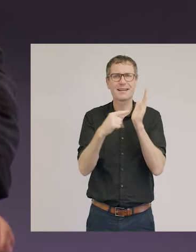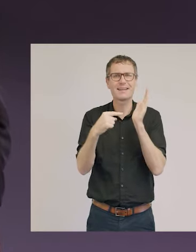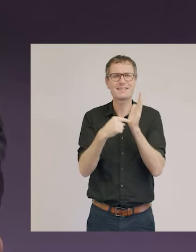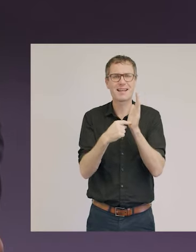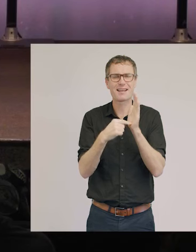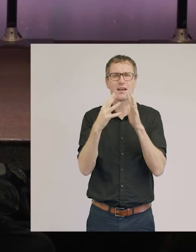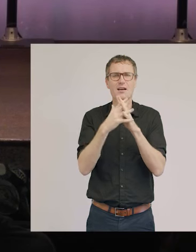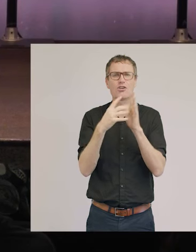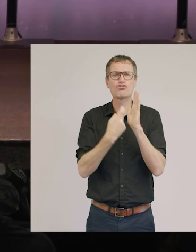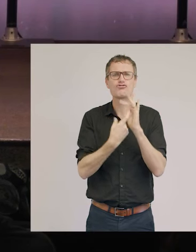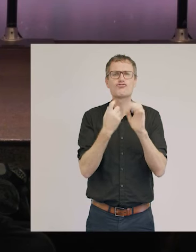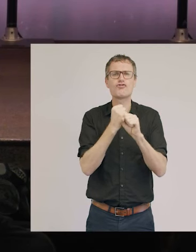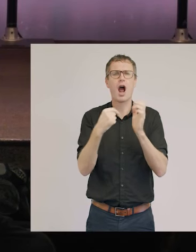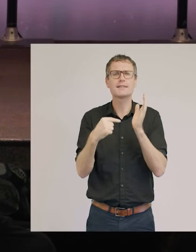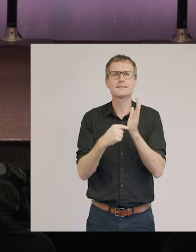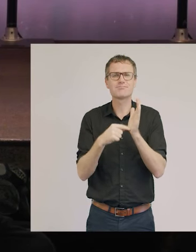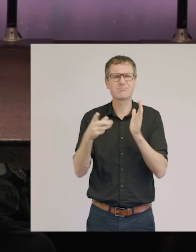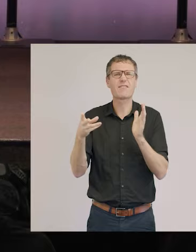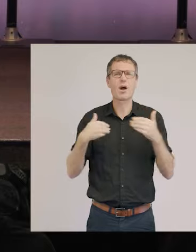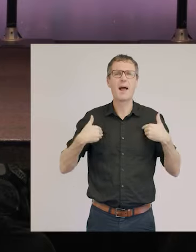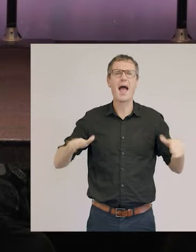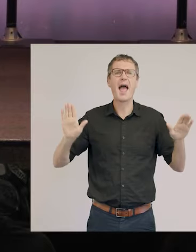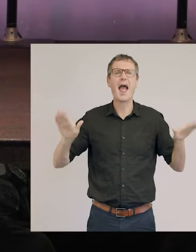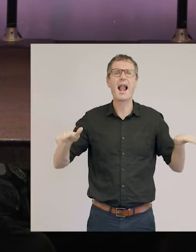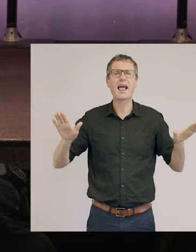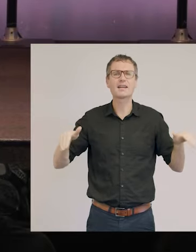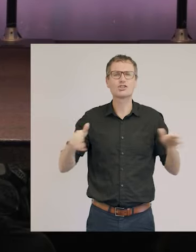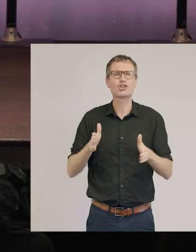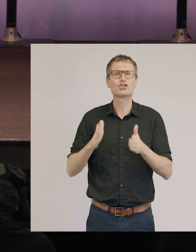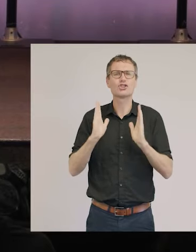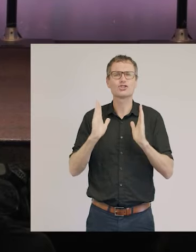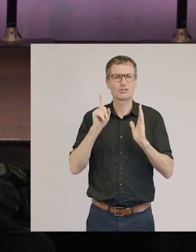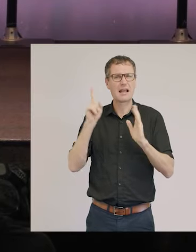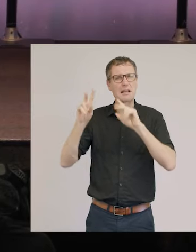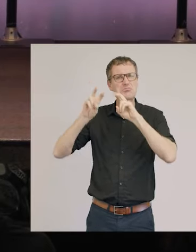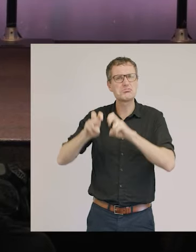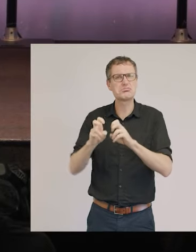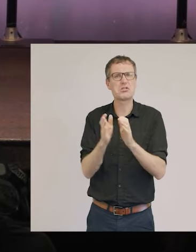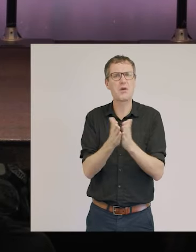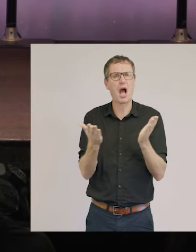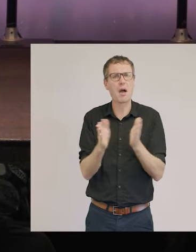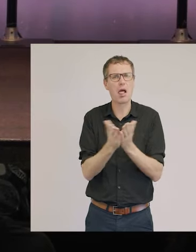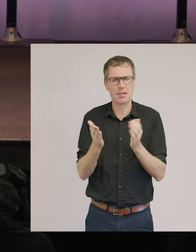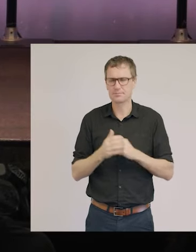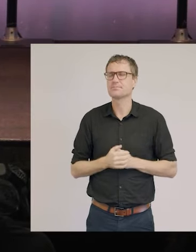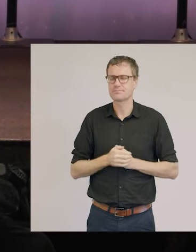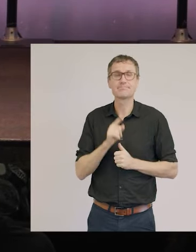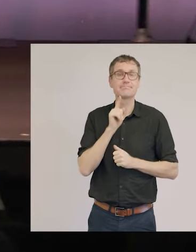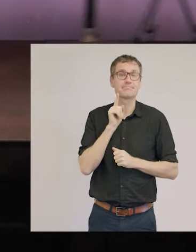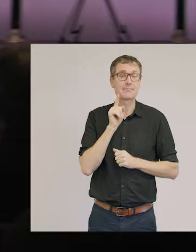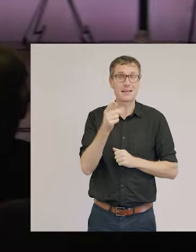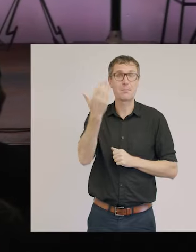Anglican theologian called N.T. Wright. And he said he noticed when he went to university that some of the lecturers and some of